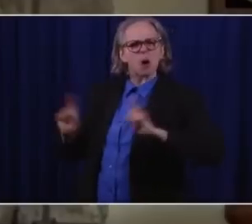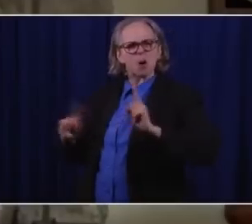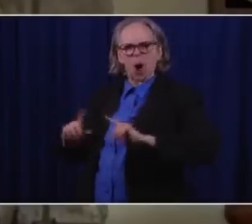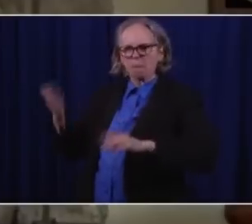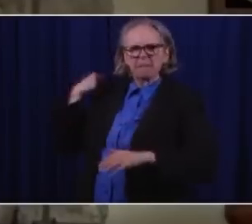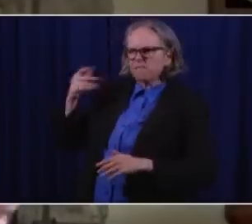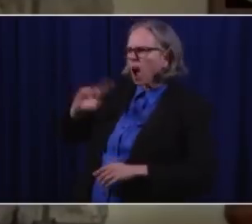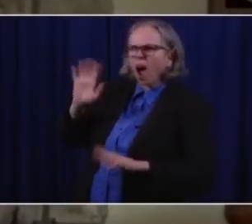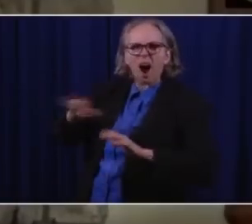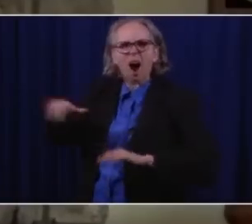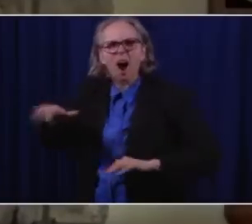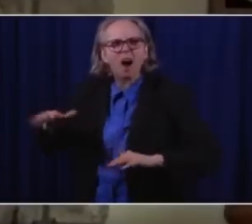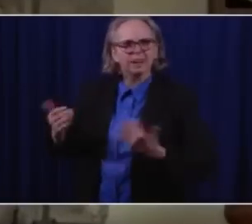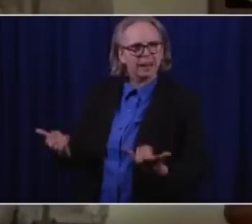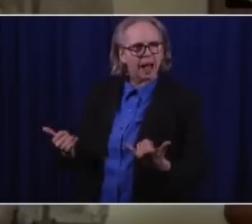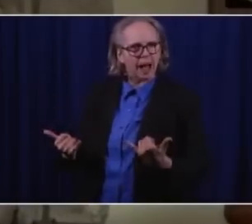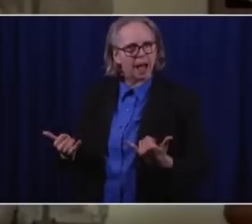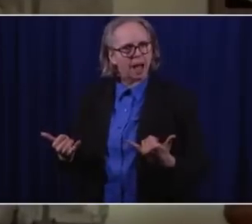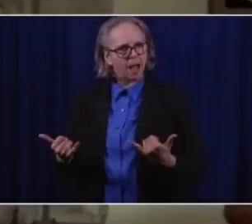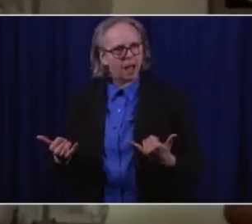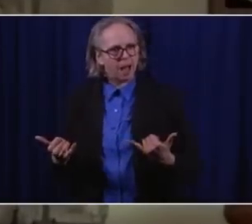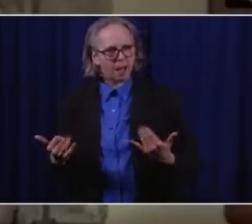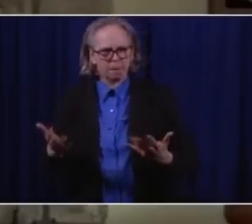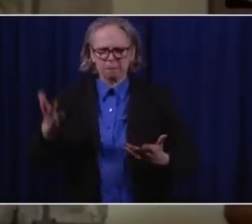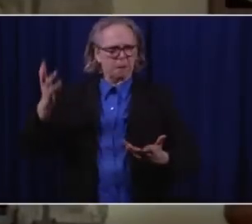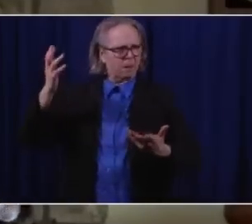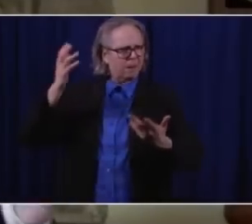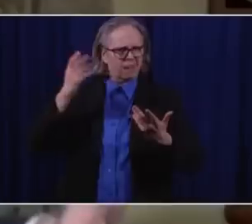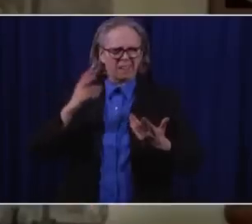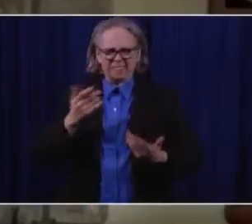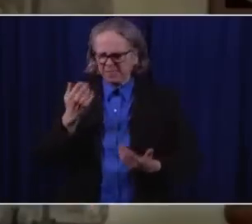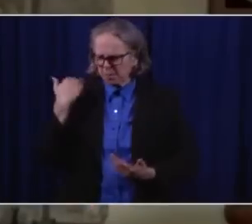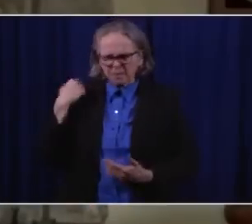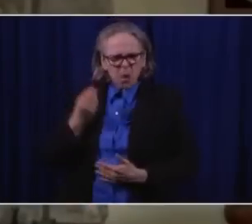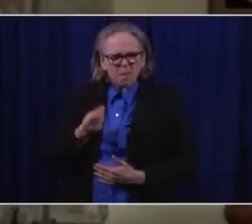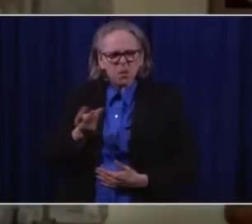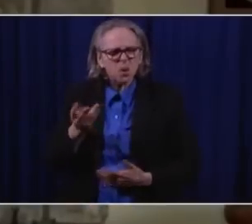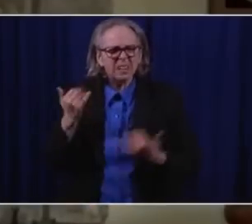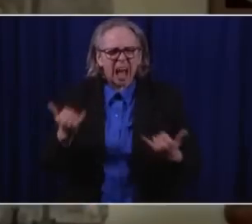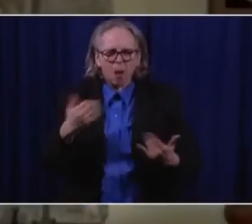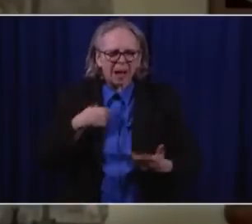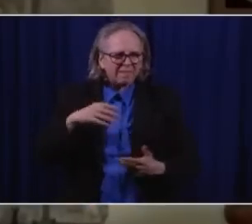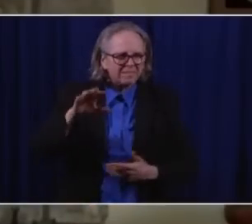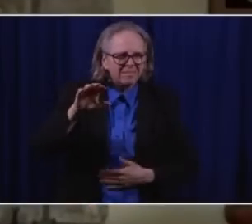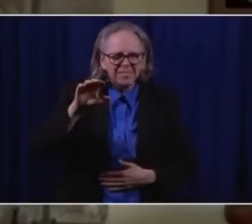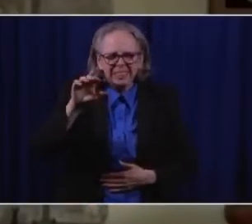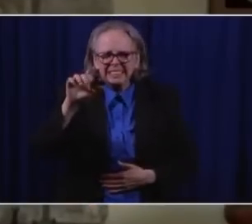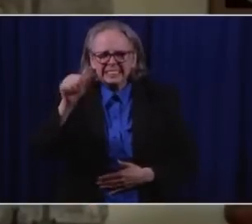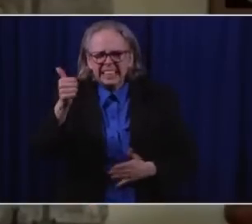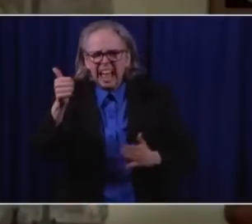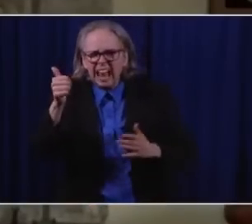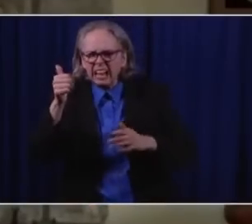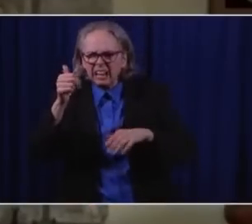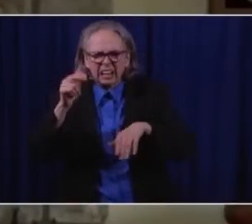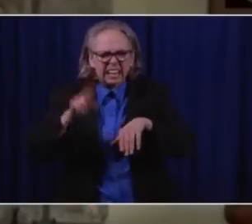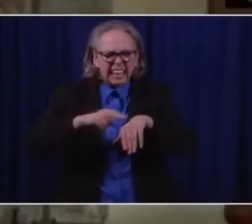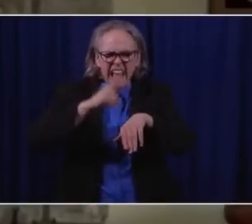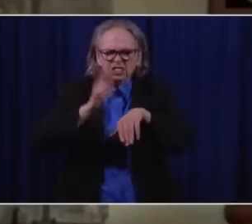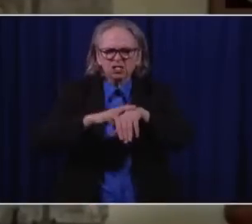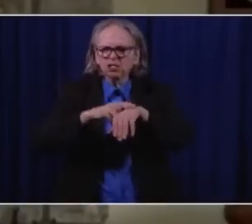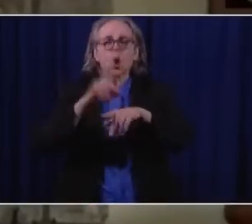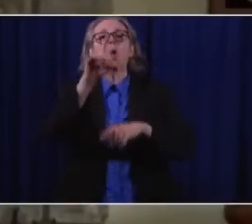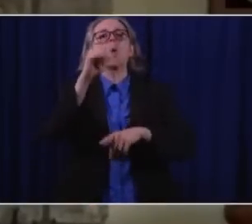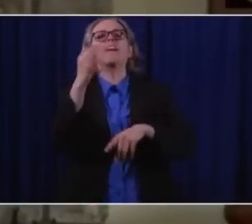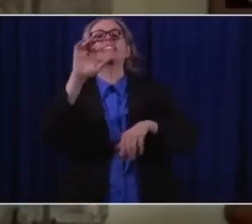We've gone from 43rd, I think I saw, to now we're 10th or 11th in per capita number of tests. That's a good thing. We